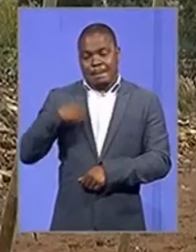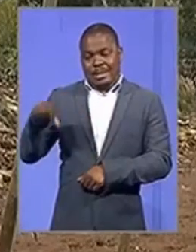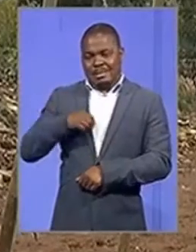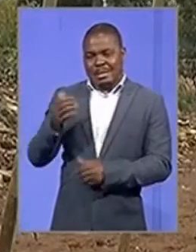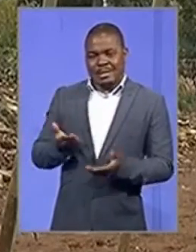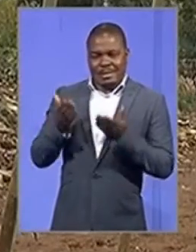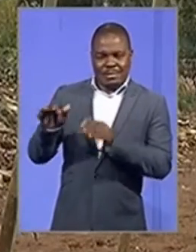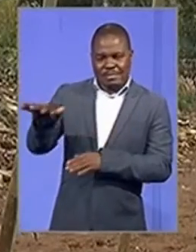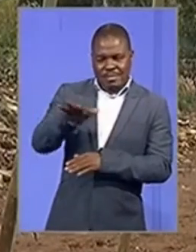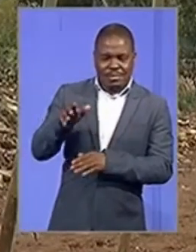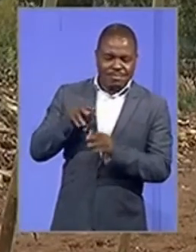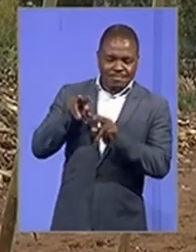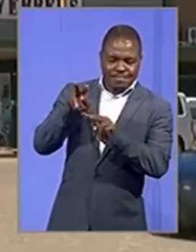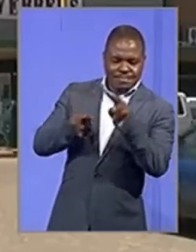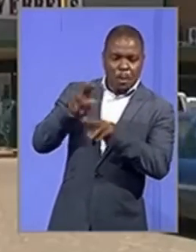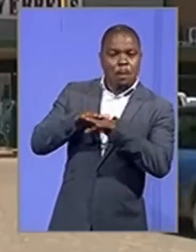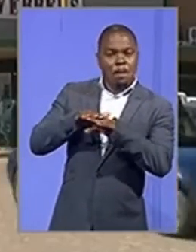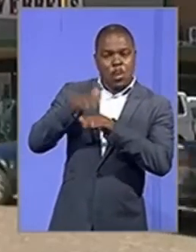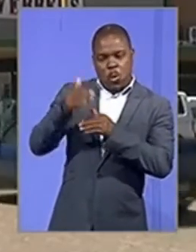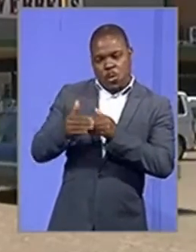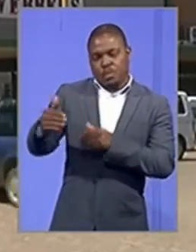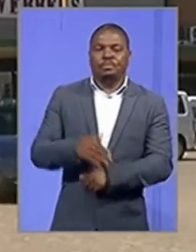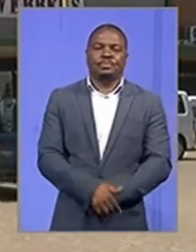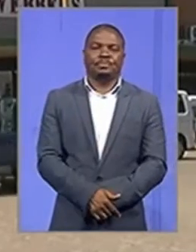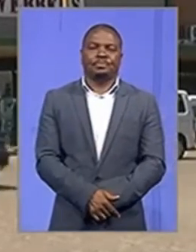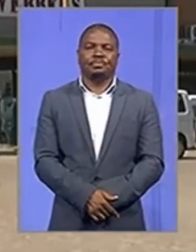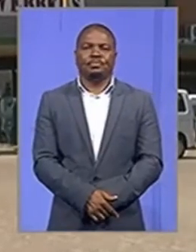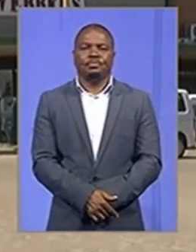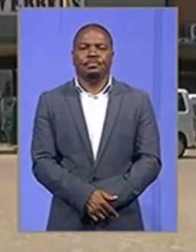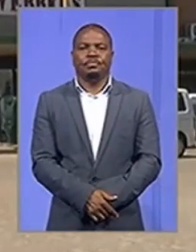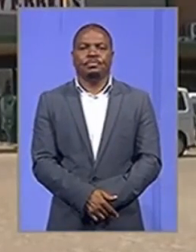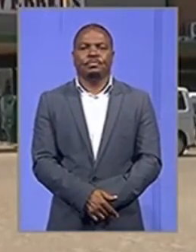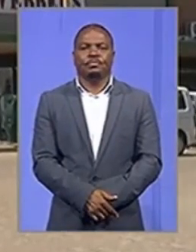tla lekolwa thata. Sentle Indihihi, SABC News, Mahikeng.